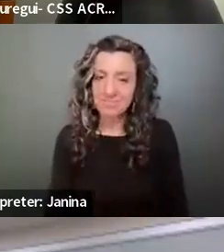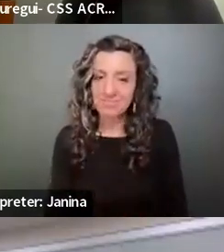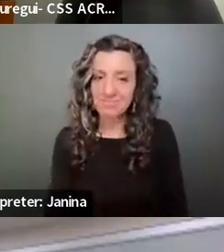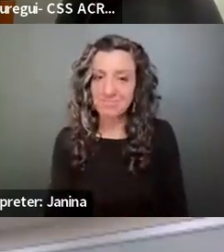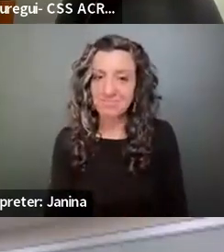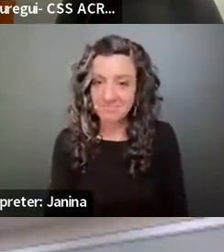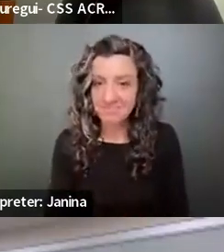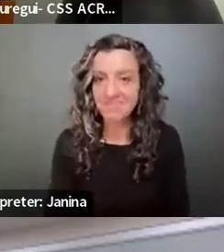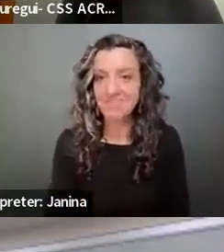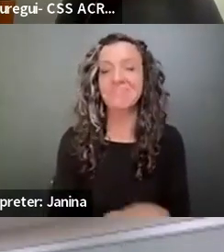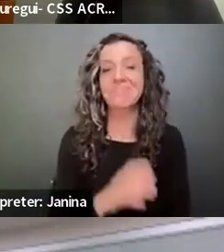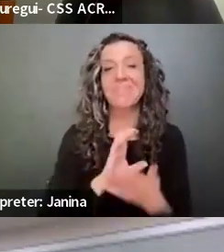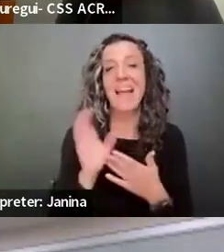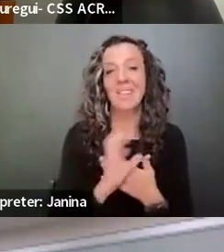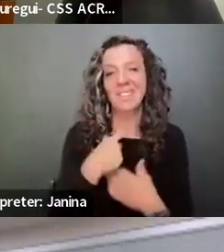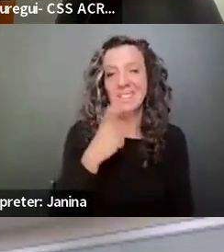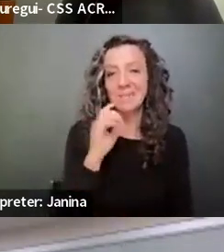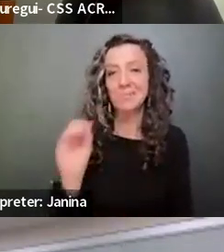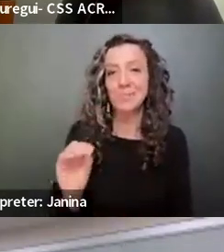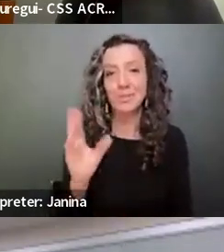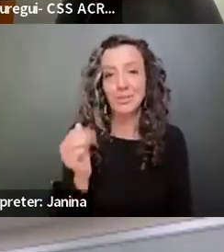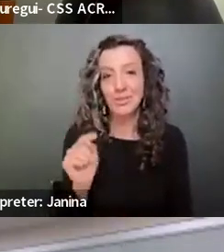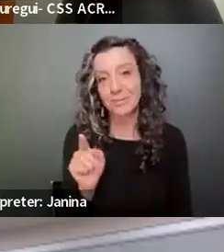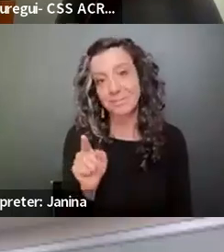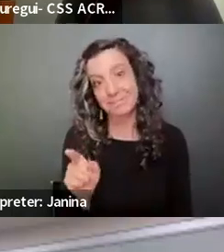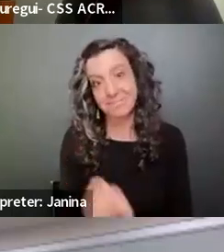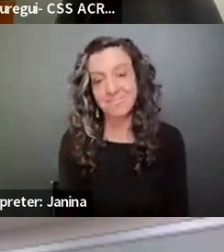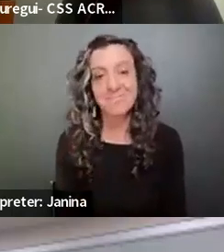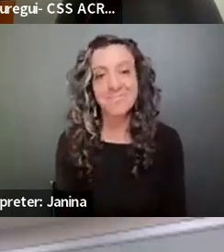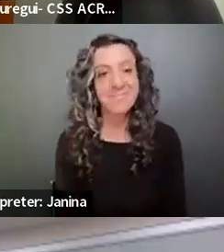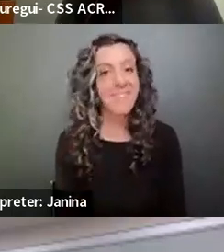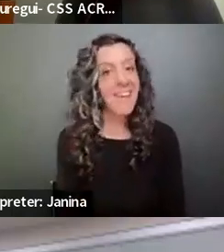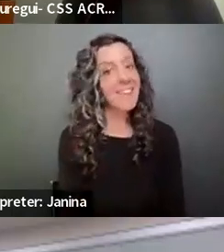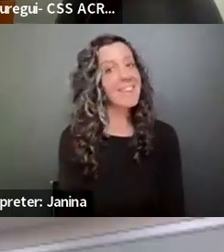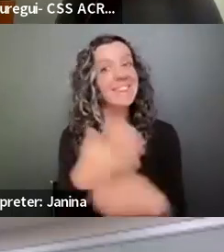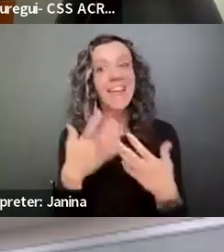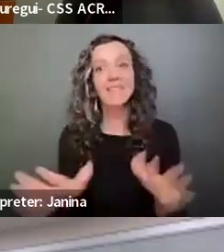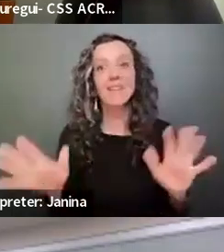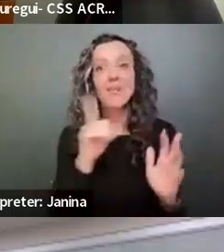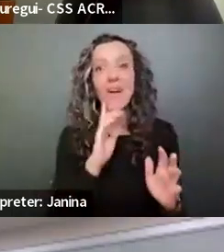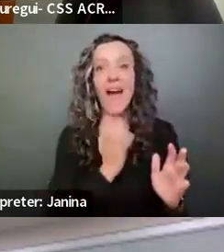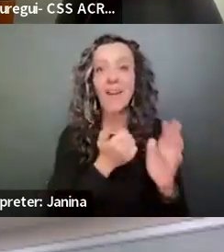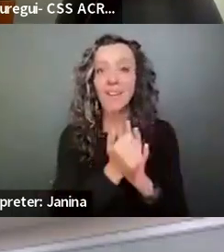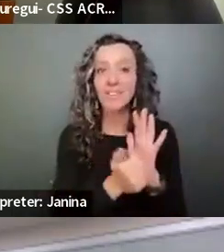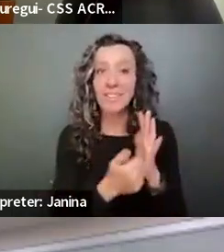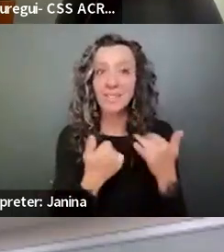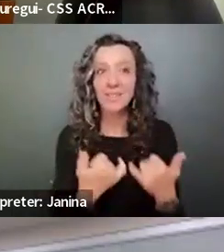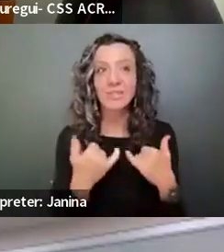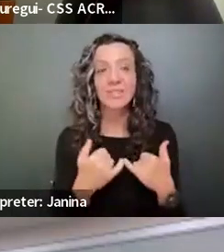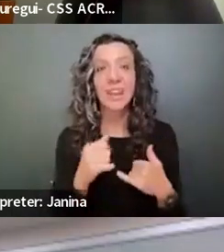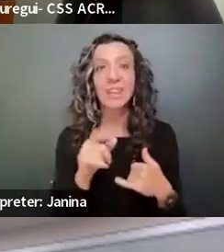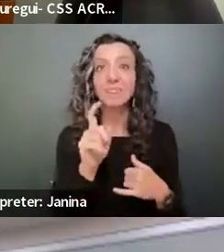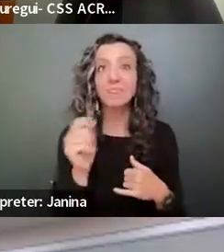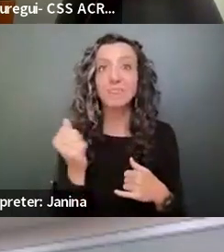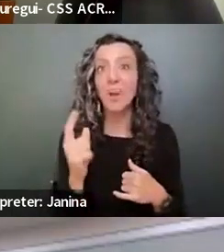the calendar in the chat. But that's really what we had for the bulk of our agenda today. Is